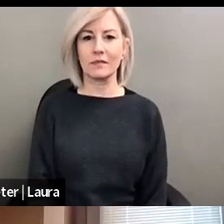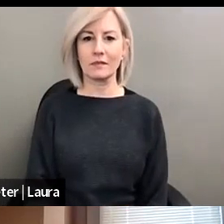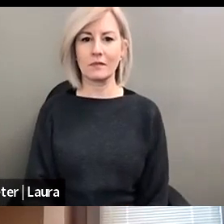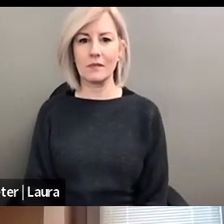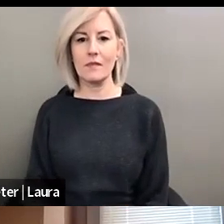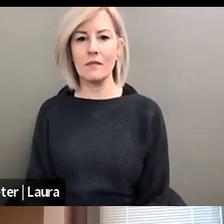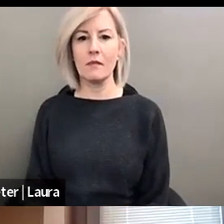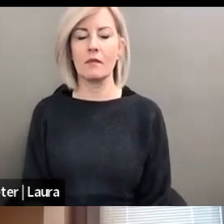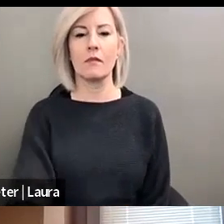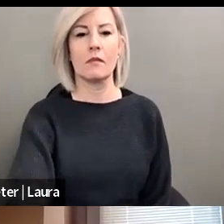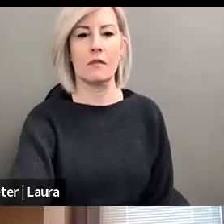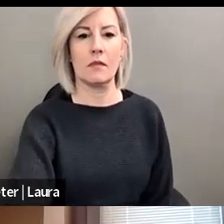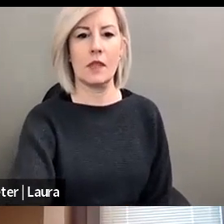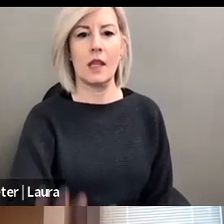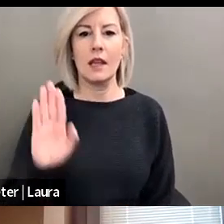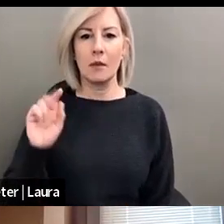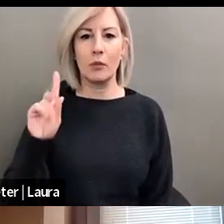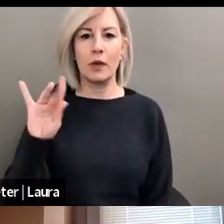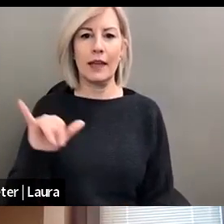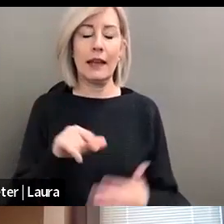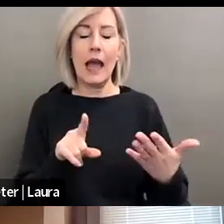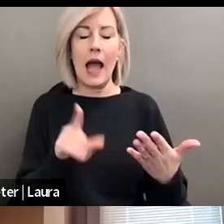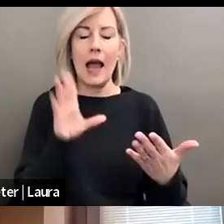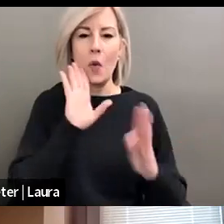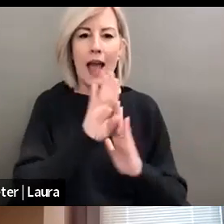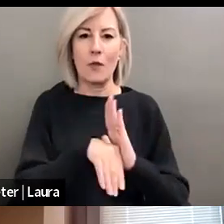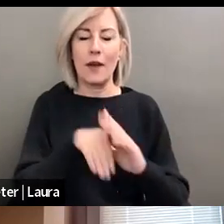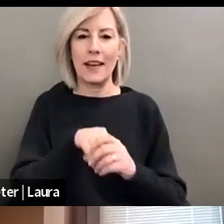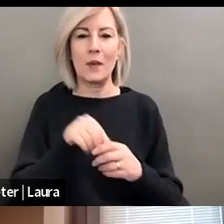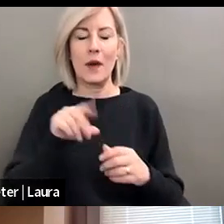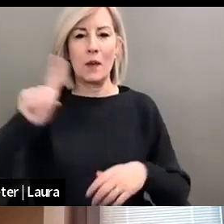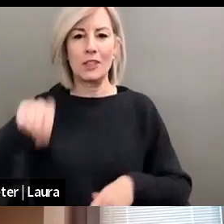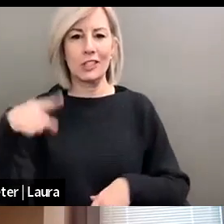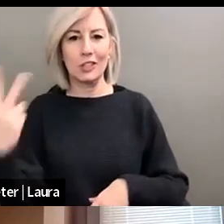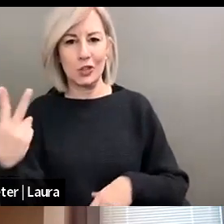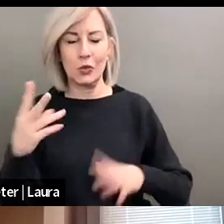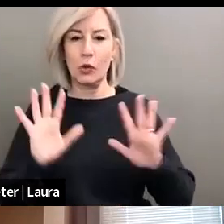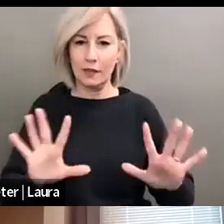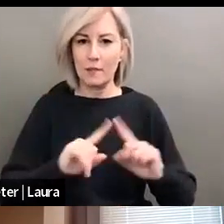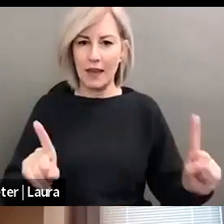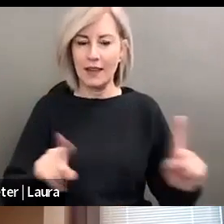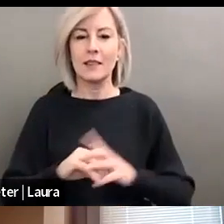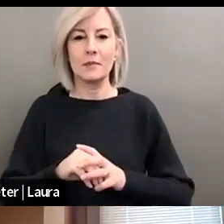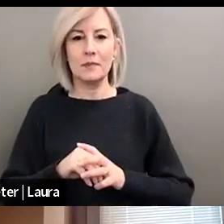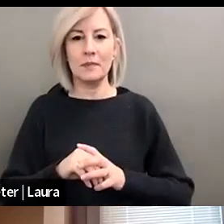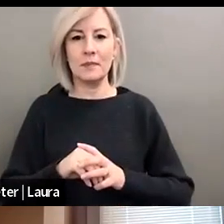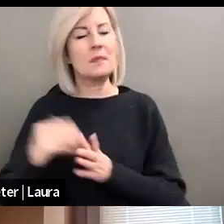quick, because I know we're about a half hour in and we're only on question 2, so just probably That's keep rolling. okay. But